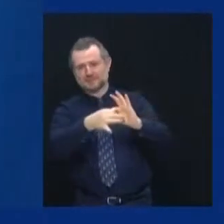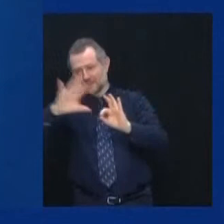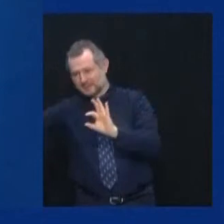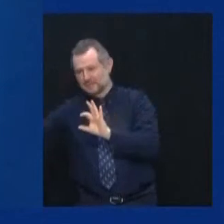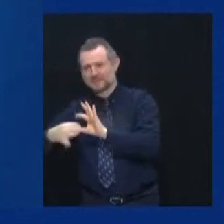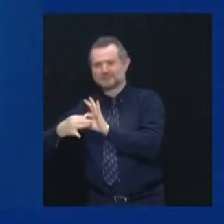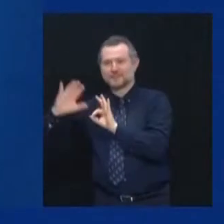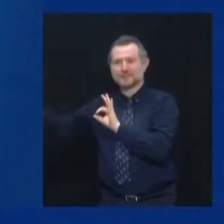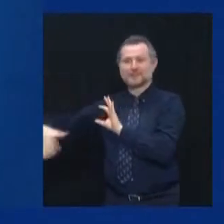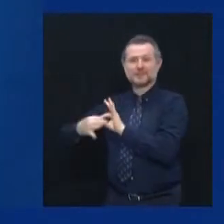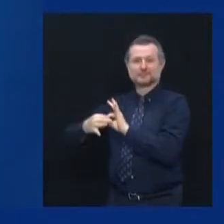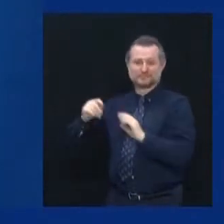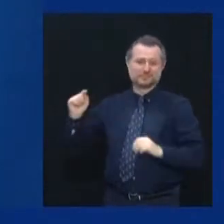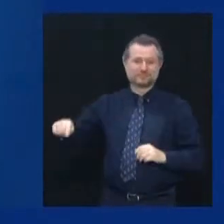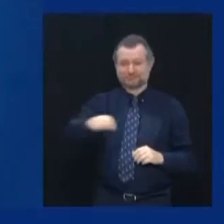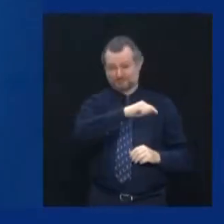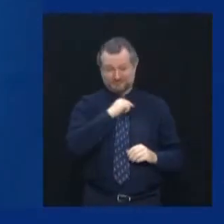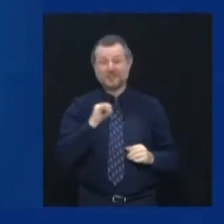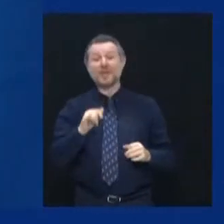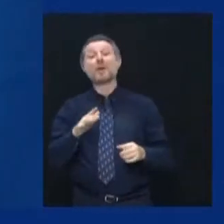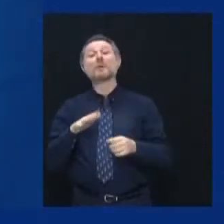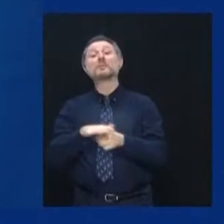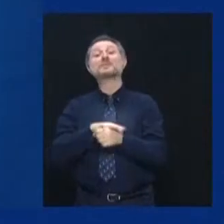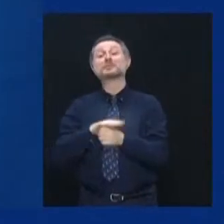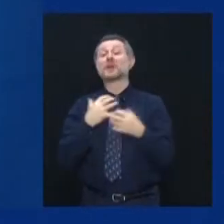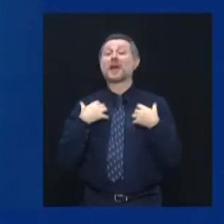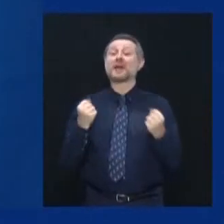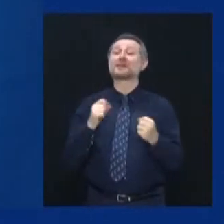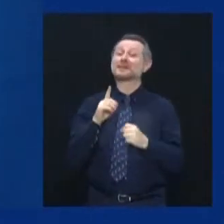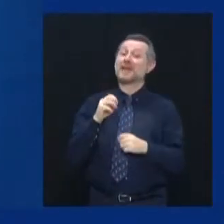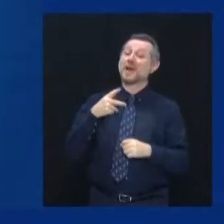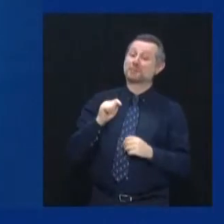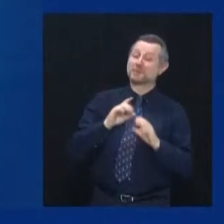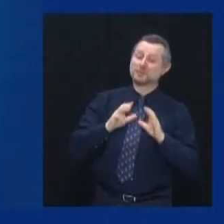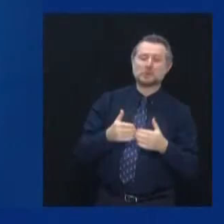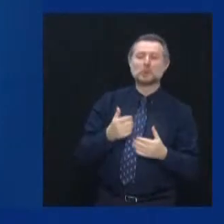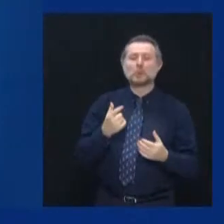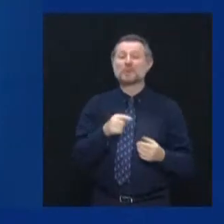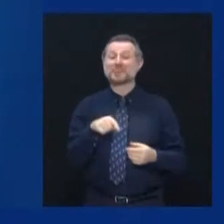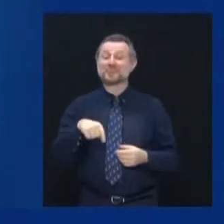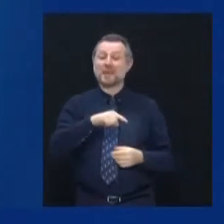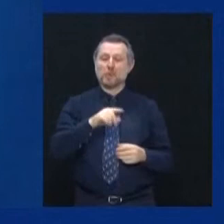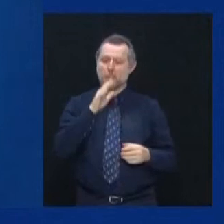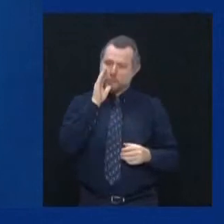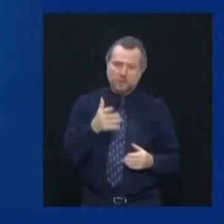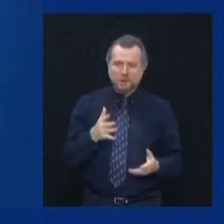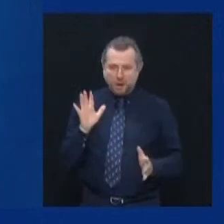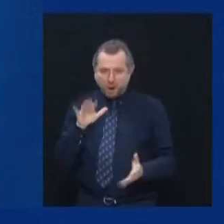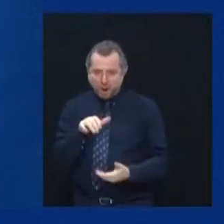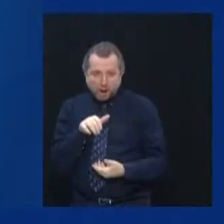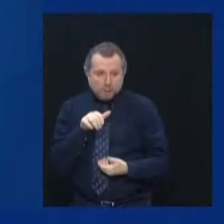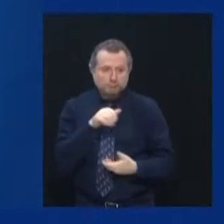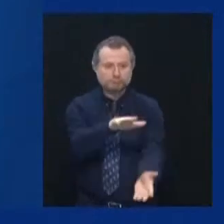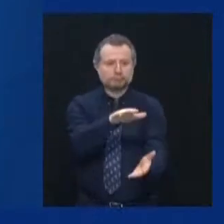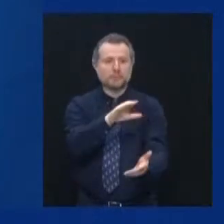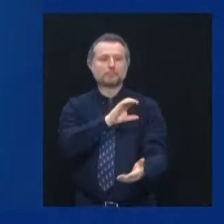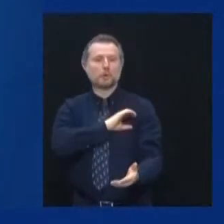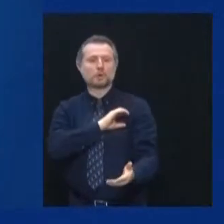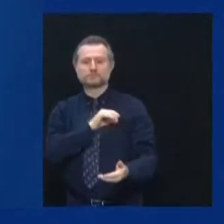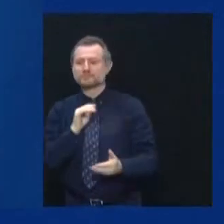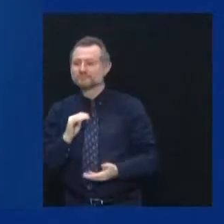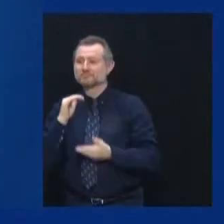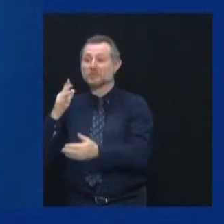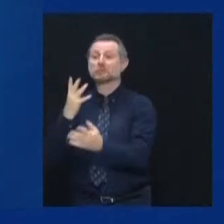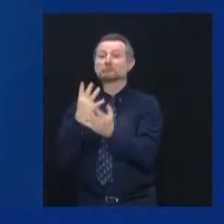The local health department, in those cases, will give the police, the fire, the teachers, correction